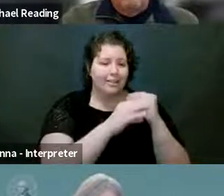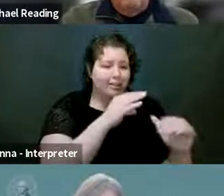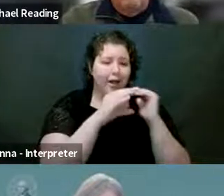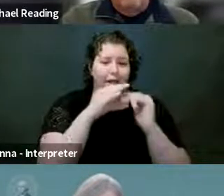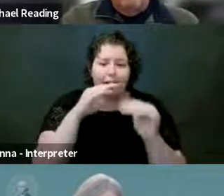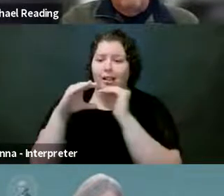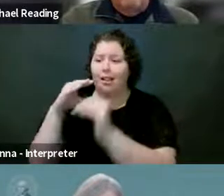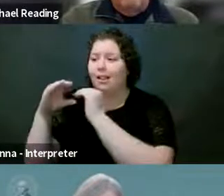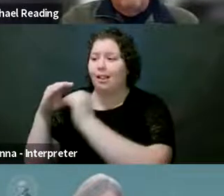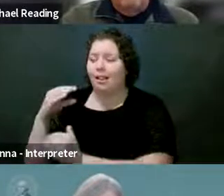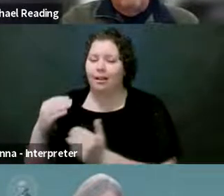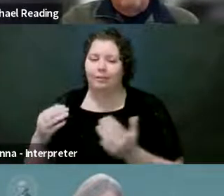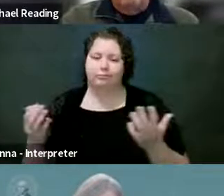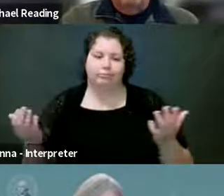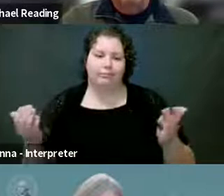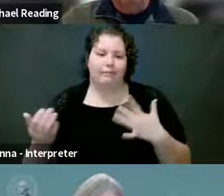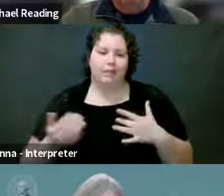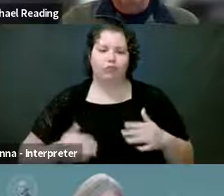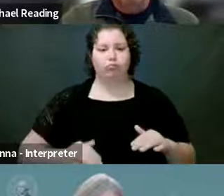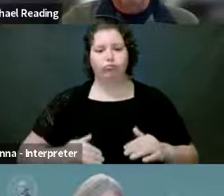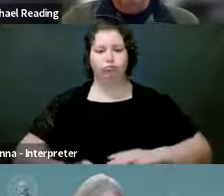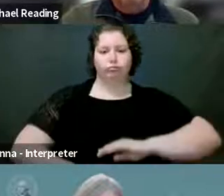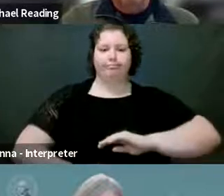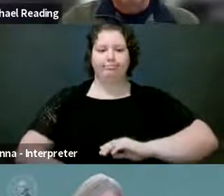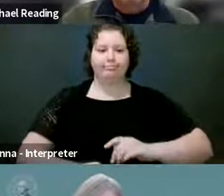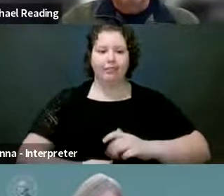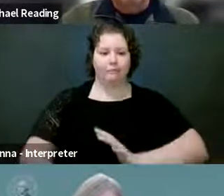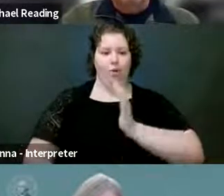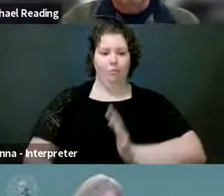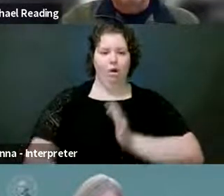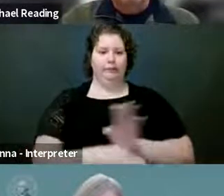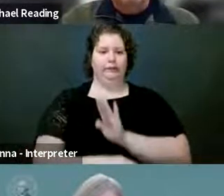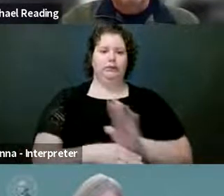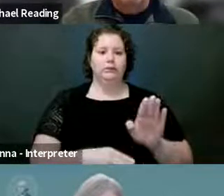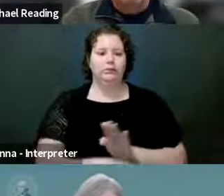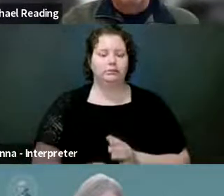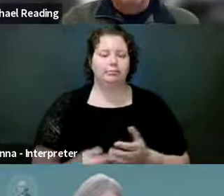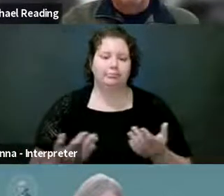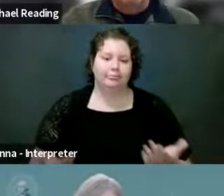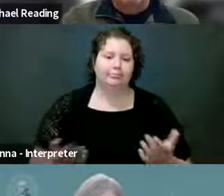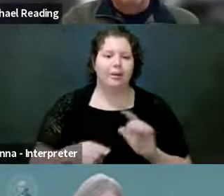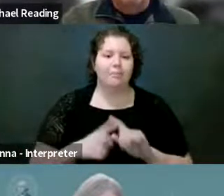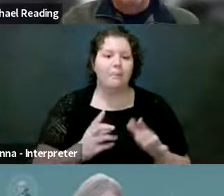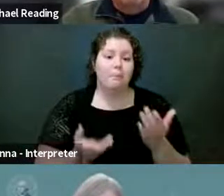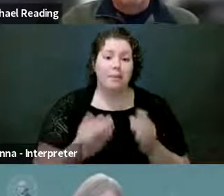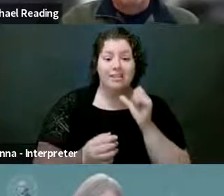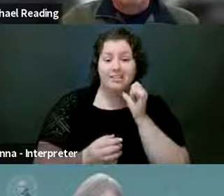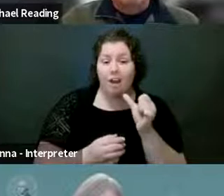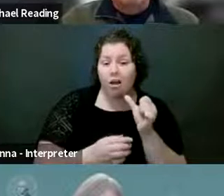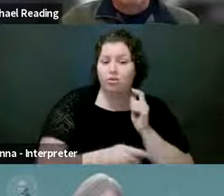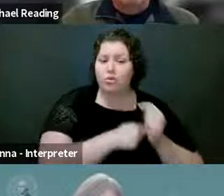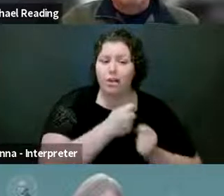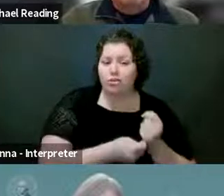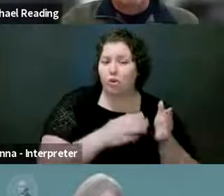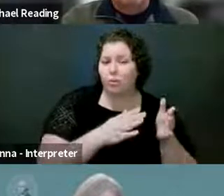communities and offer opportunities for folks to contribute to this process that are non-traditional ways? So a little bit more of